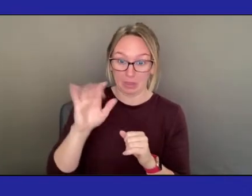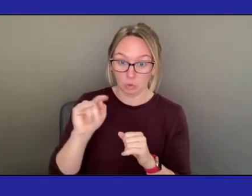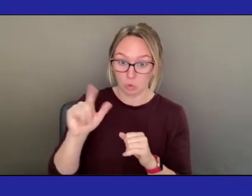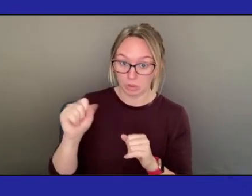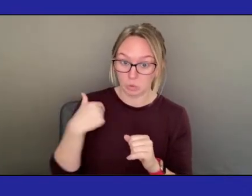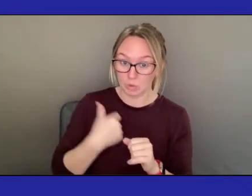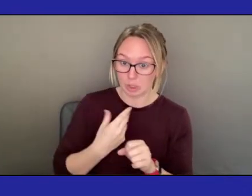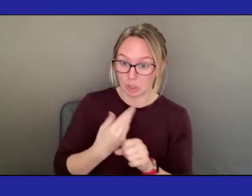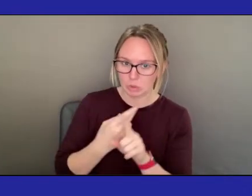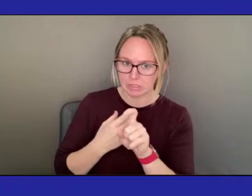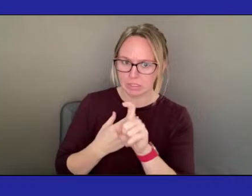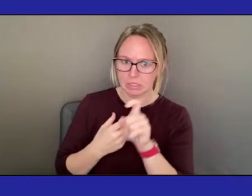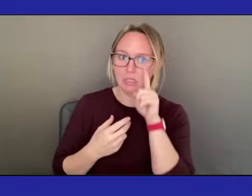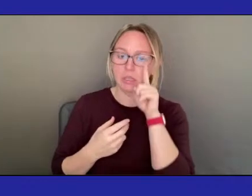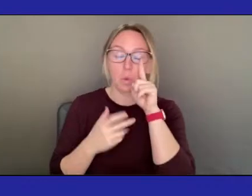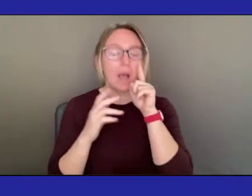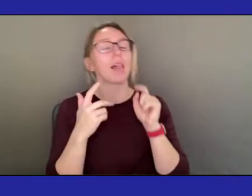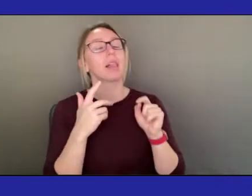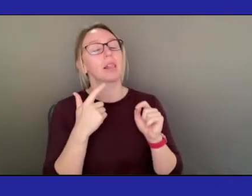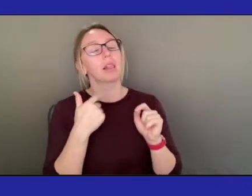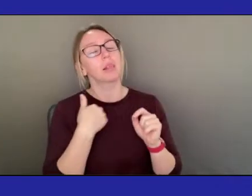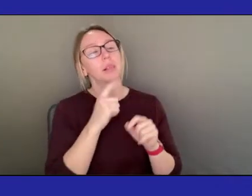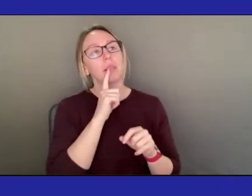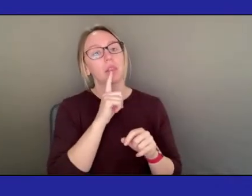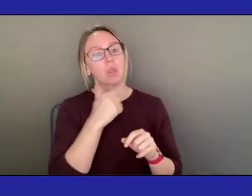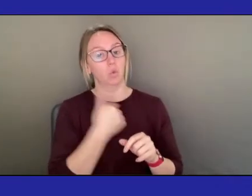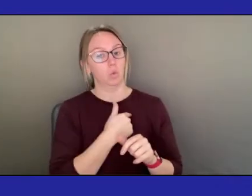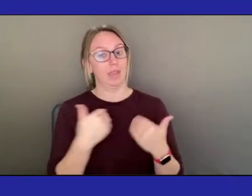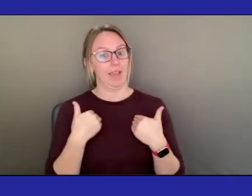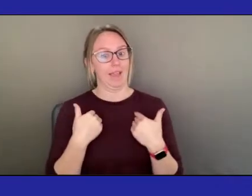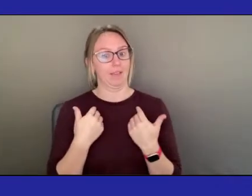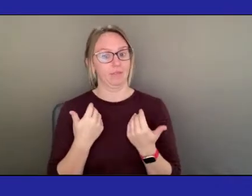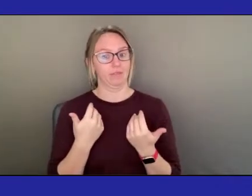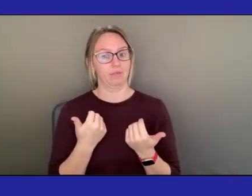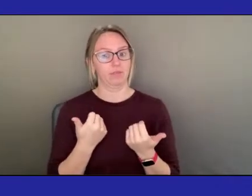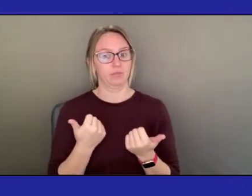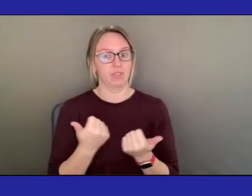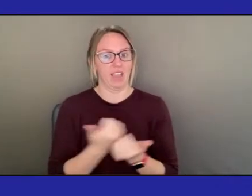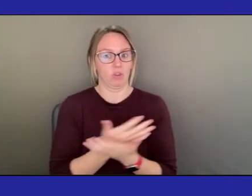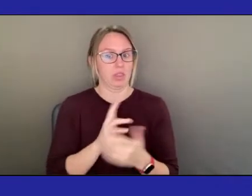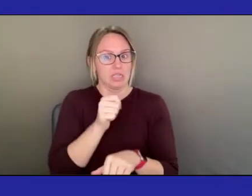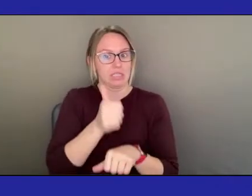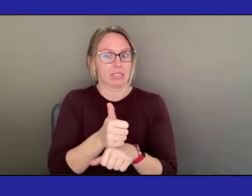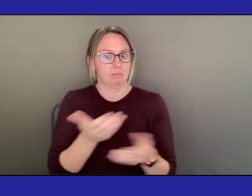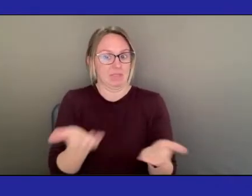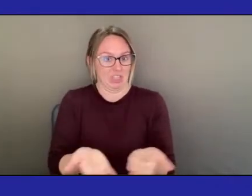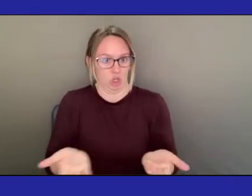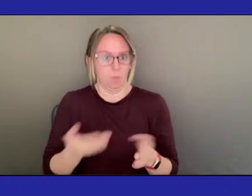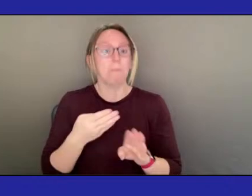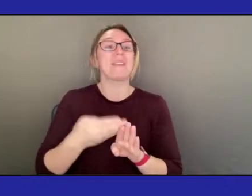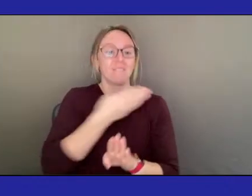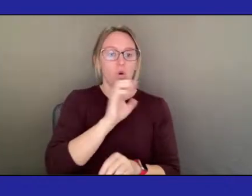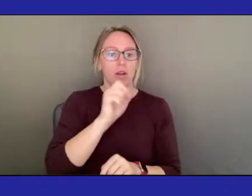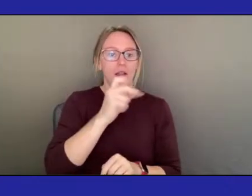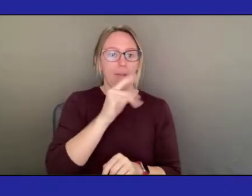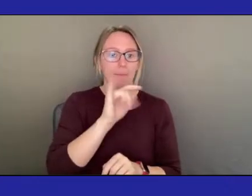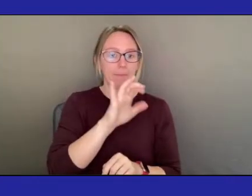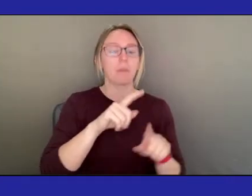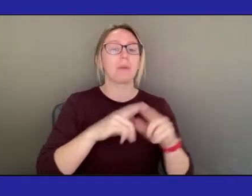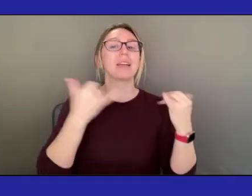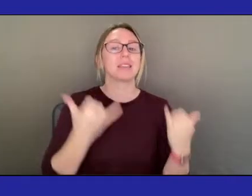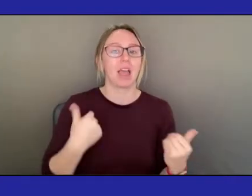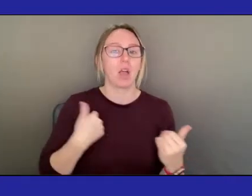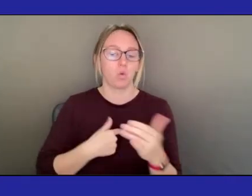actually had a lot. We had everything here prior to Epic. We've now built but it was so